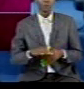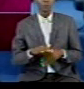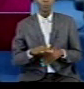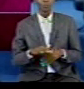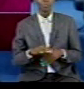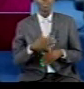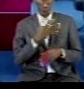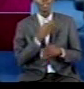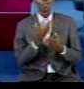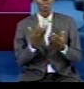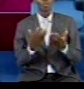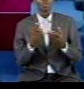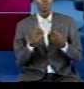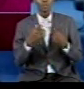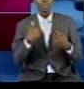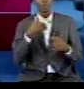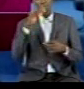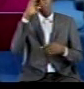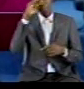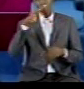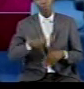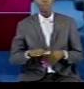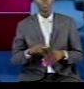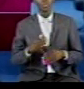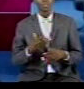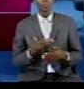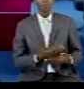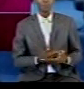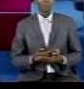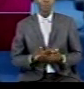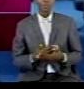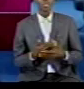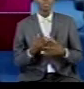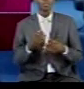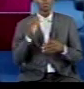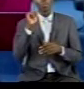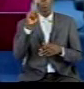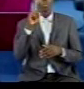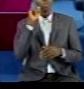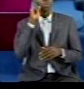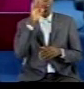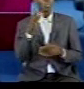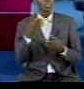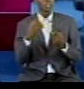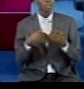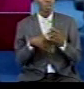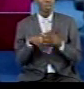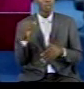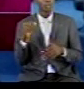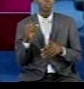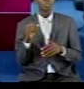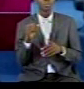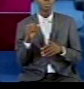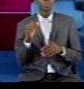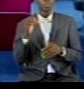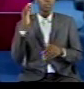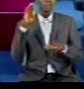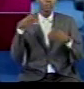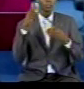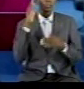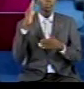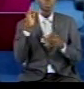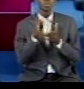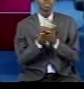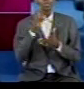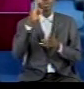child. So during the testimony time, a lady came. She was testifying that God gave her four